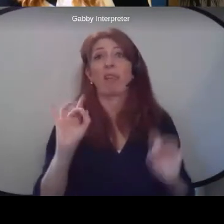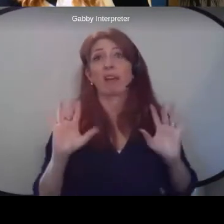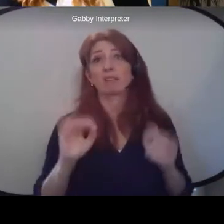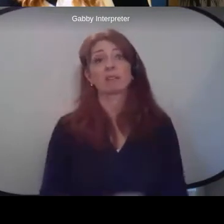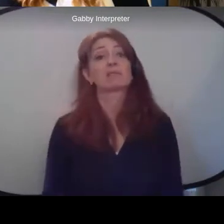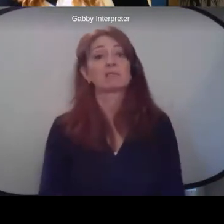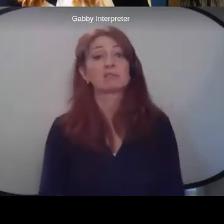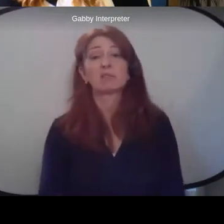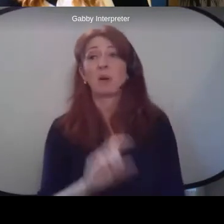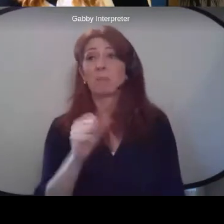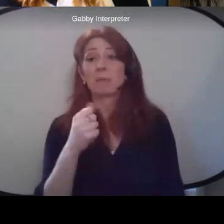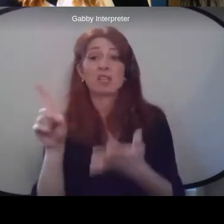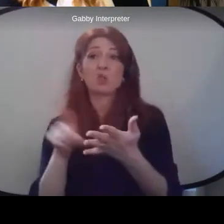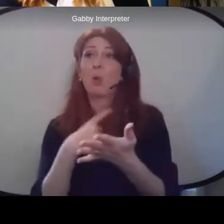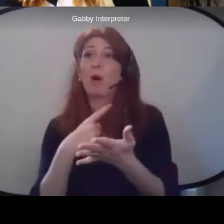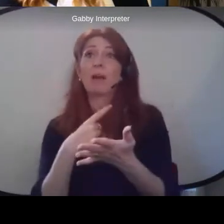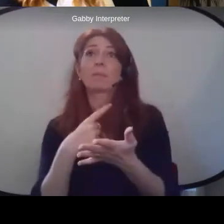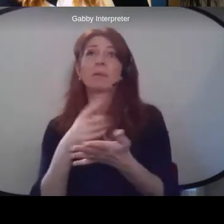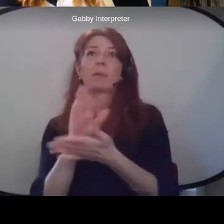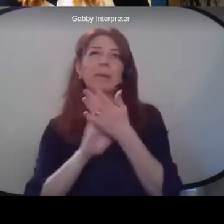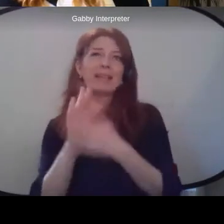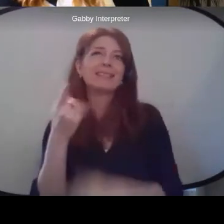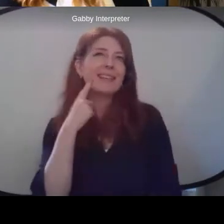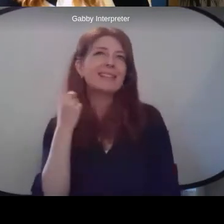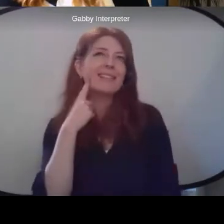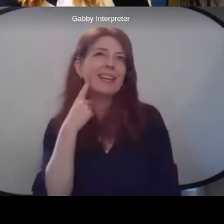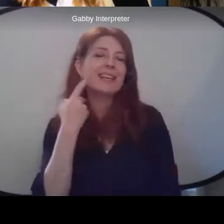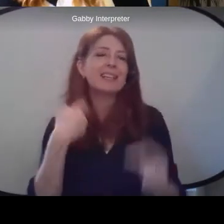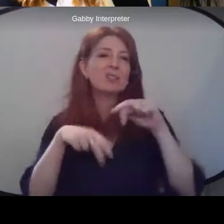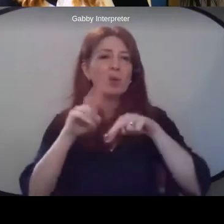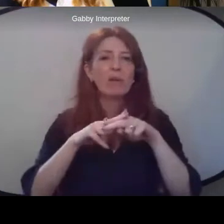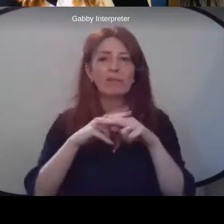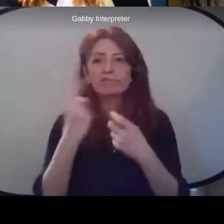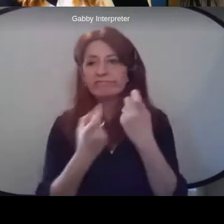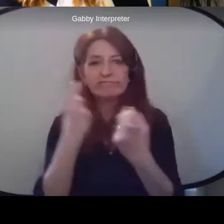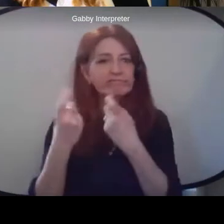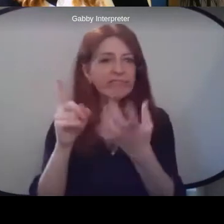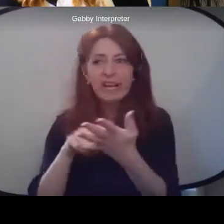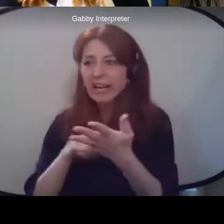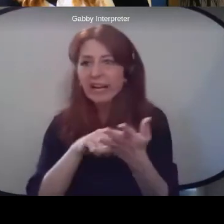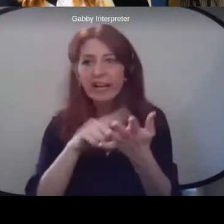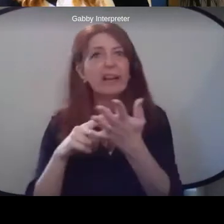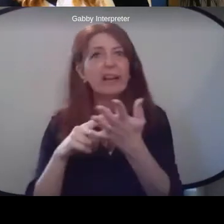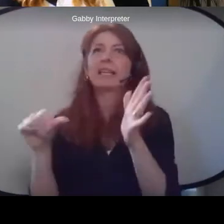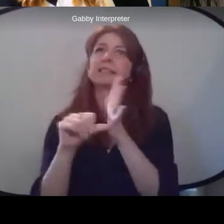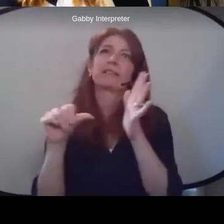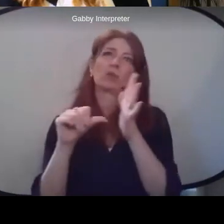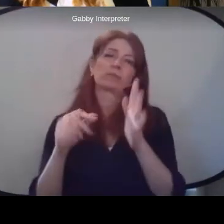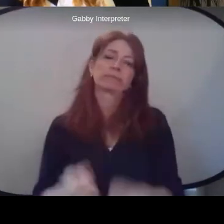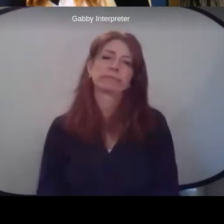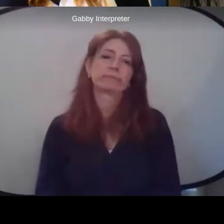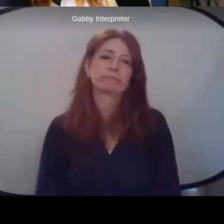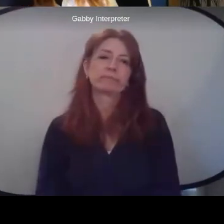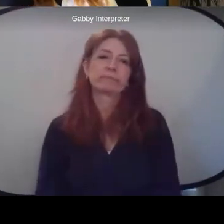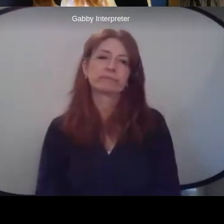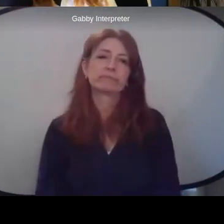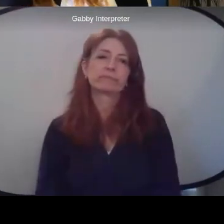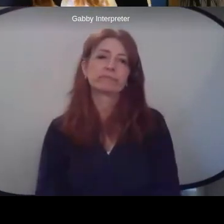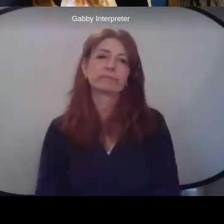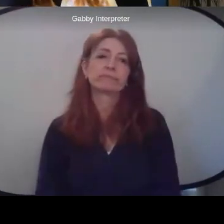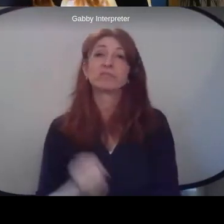sort of swipe here, it makes it a lot easier than having to sort of go into various bits and pieces to sort of make that app work. So it's as